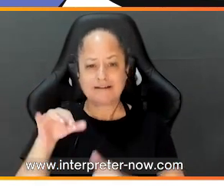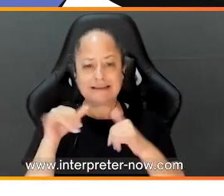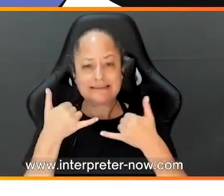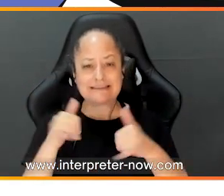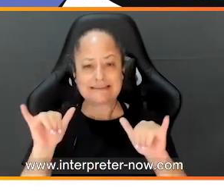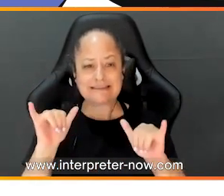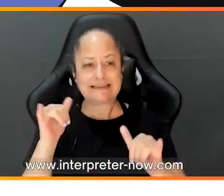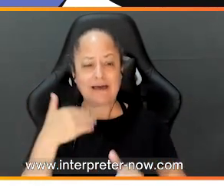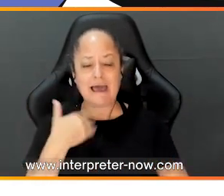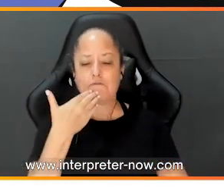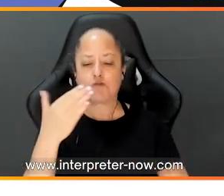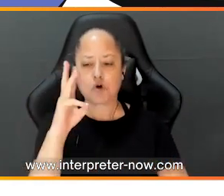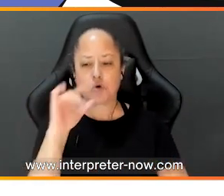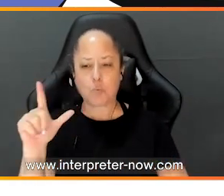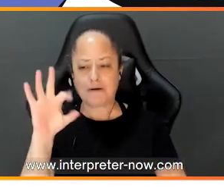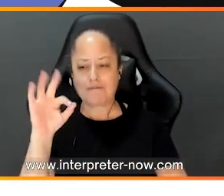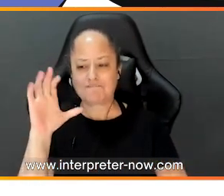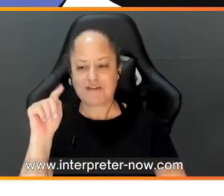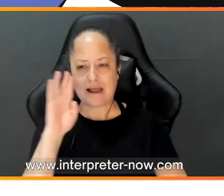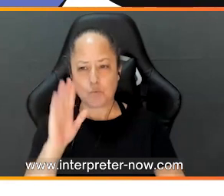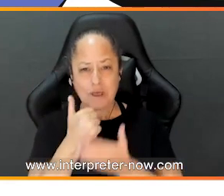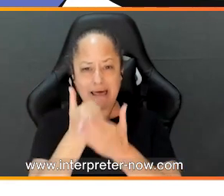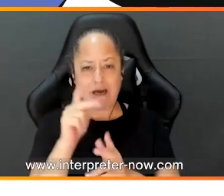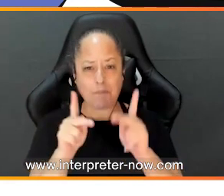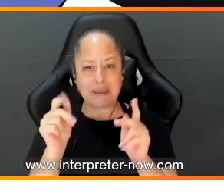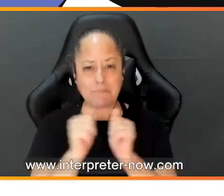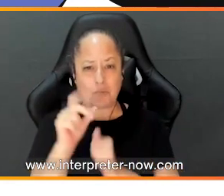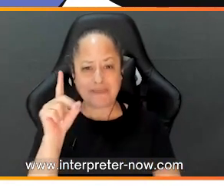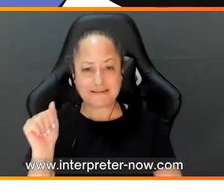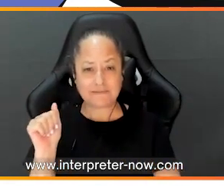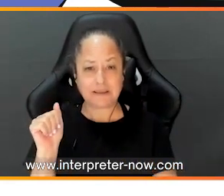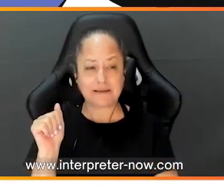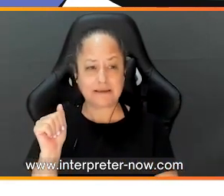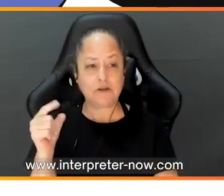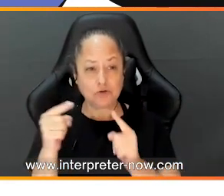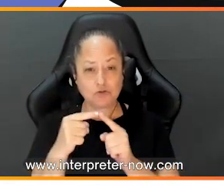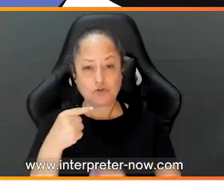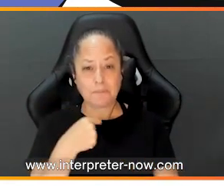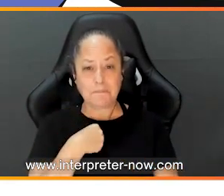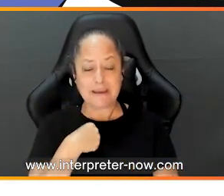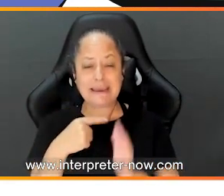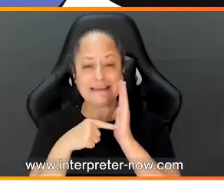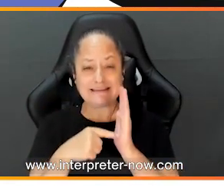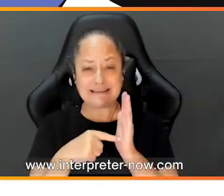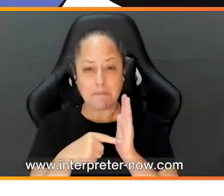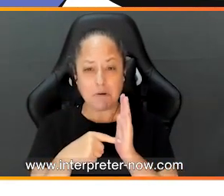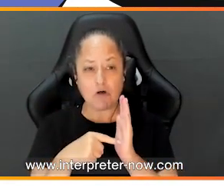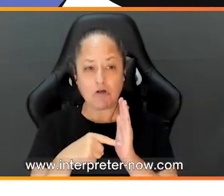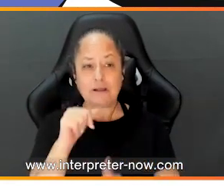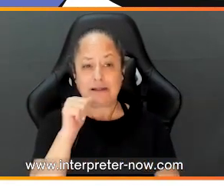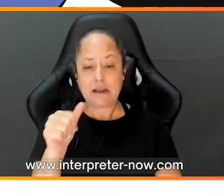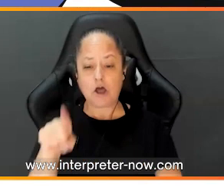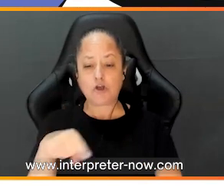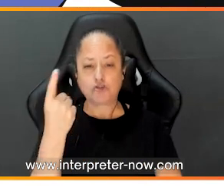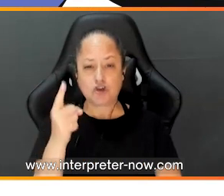not just you have to think, like you said, about doing this work from the very beginning of the process. It really has to also be cross-functional. So it's